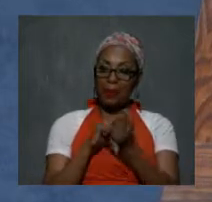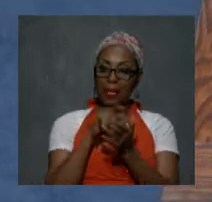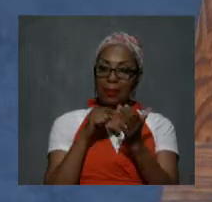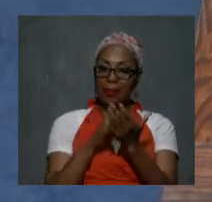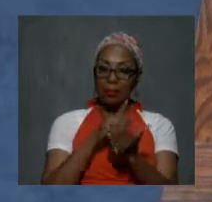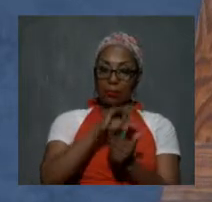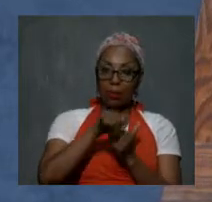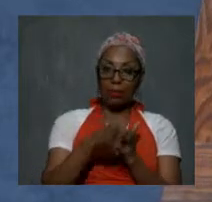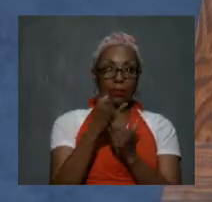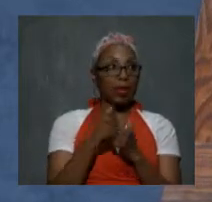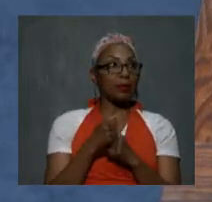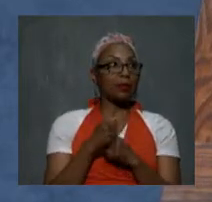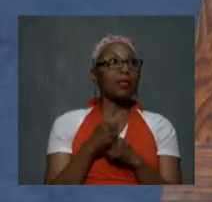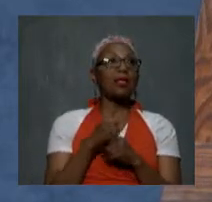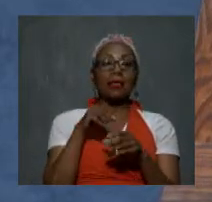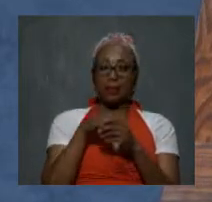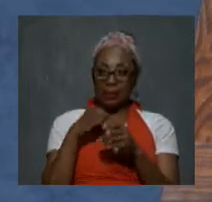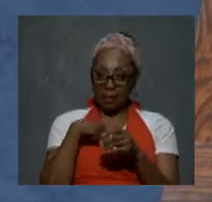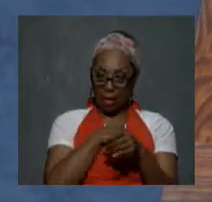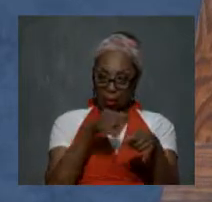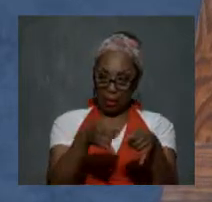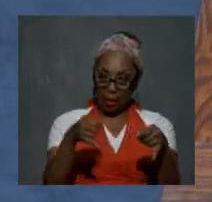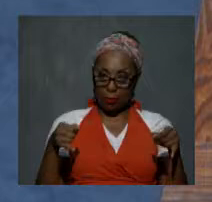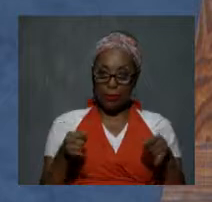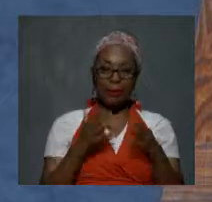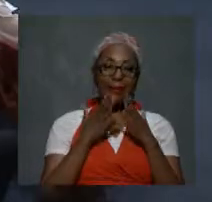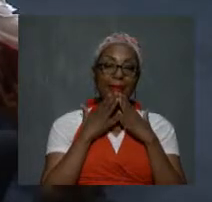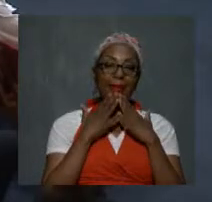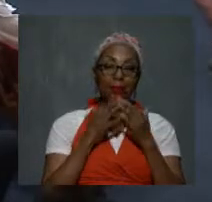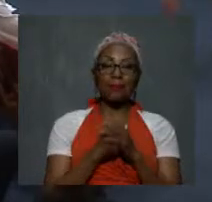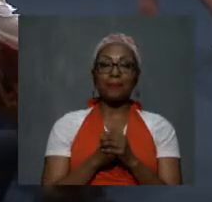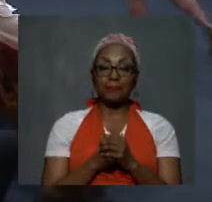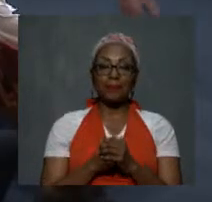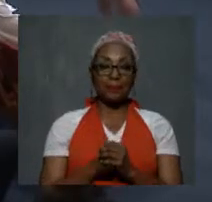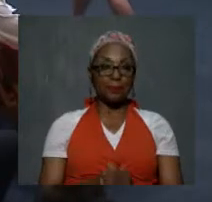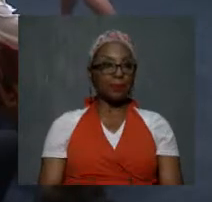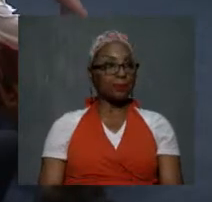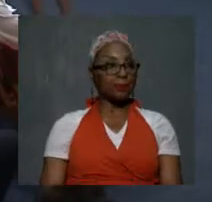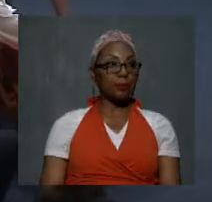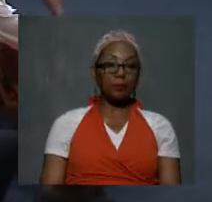project, and it's located physically within our boundaries. Okay. Thank you. Thank you for coming.